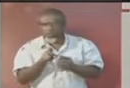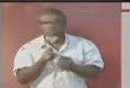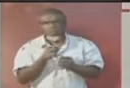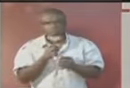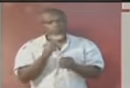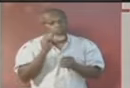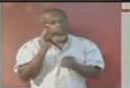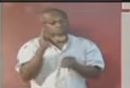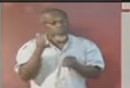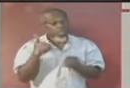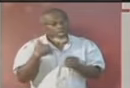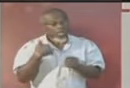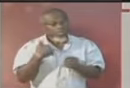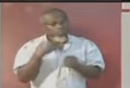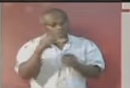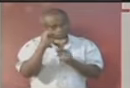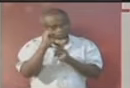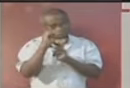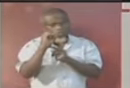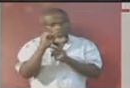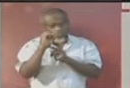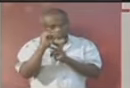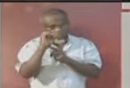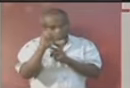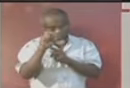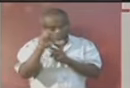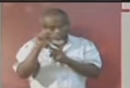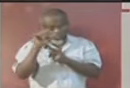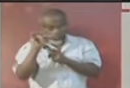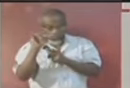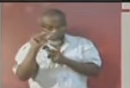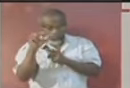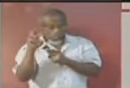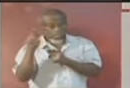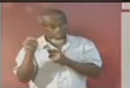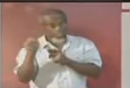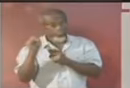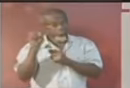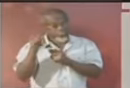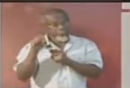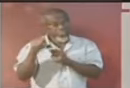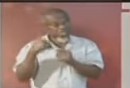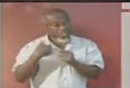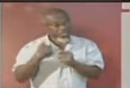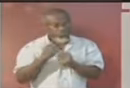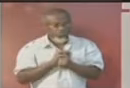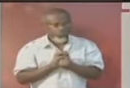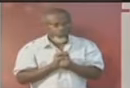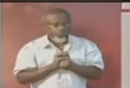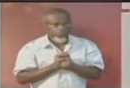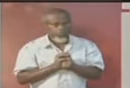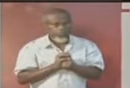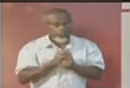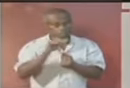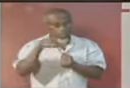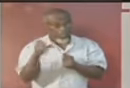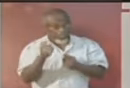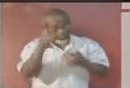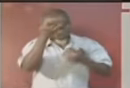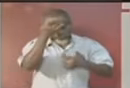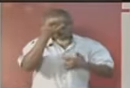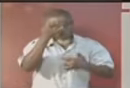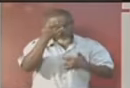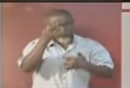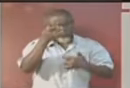once the patient is to be transferred. The other patient continues to be at home. I don't want to go into details about that